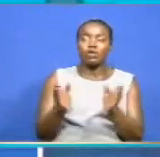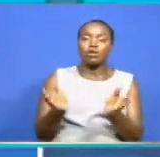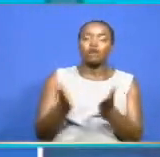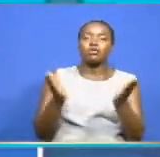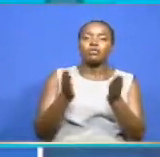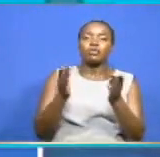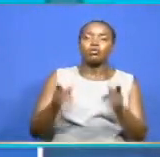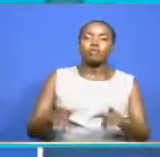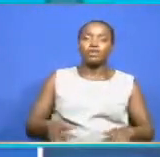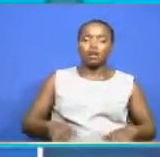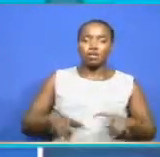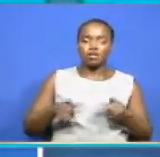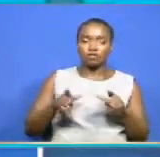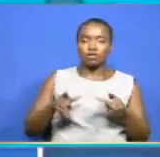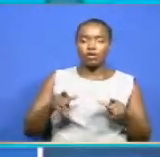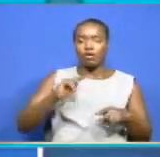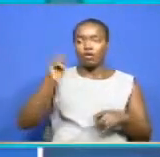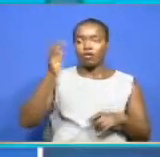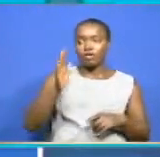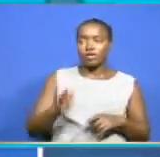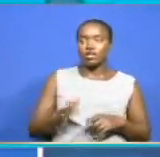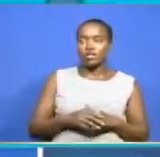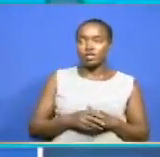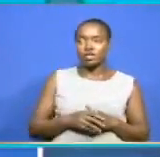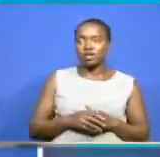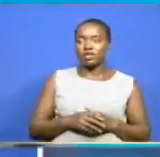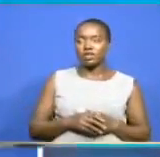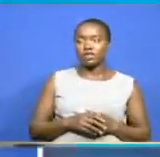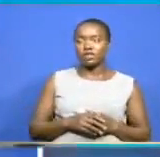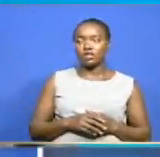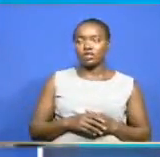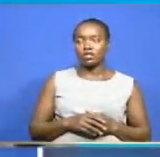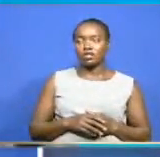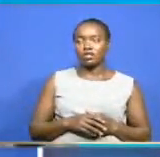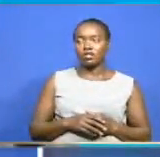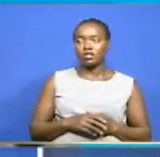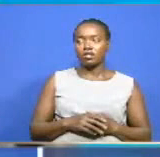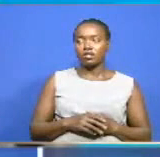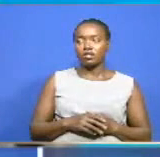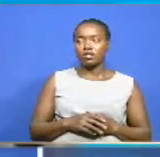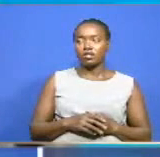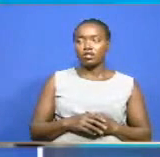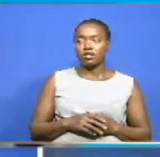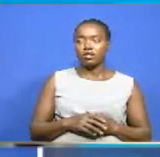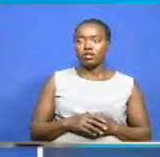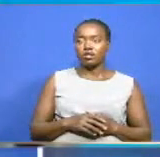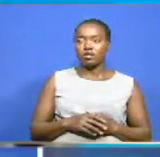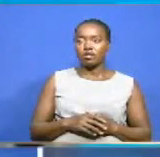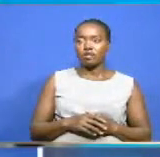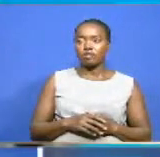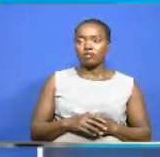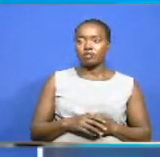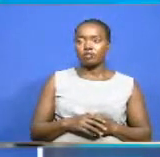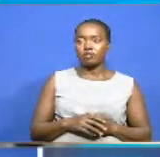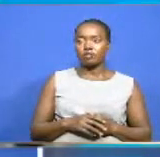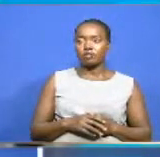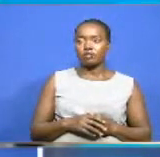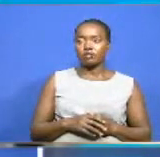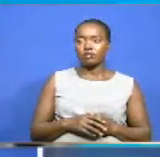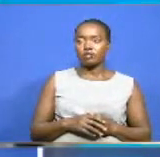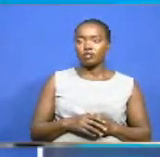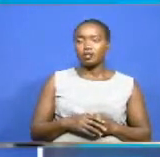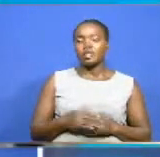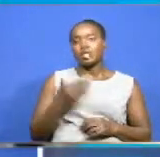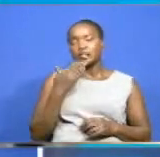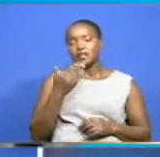the livelihoods of Kenyans. Thank you, Alan. Outstanding. Thank you very much. And now, Director Muni. Thank you,